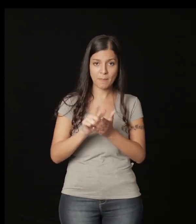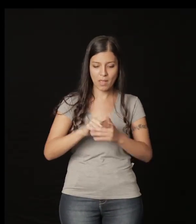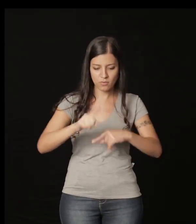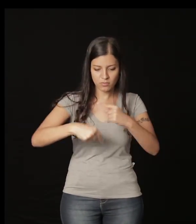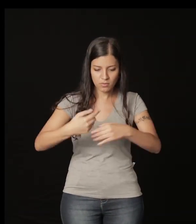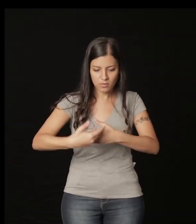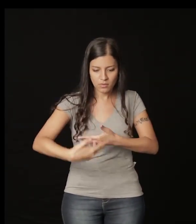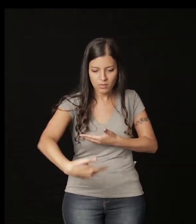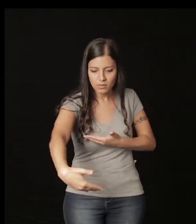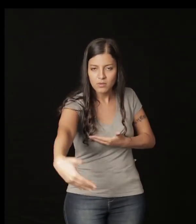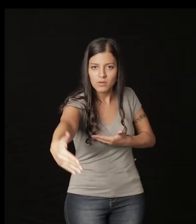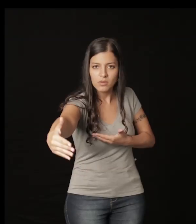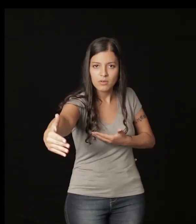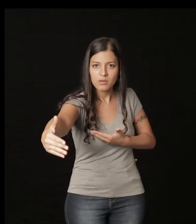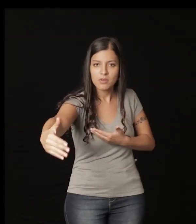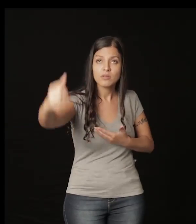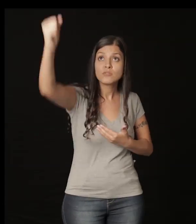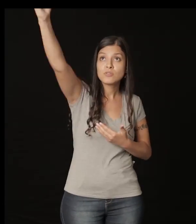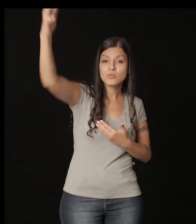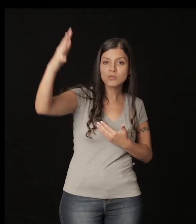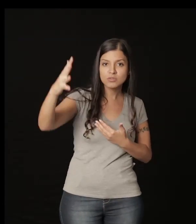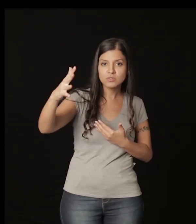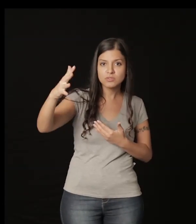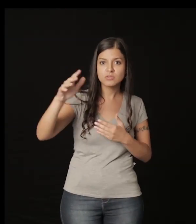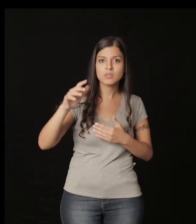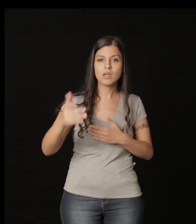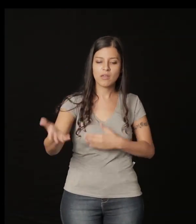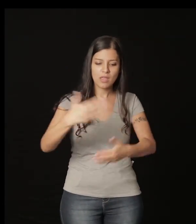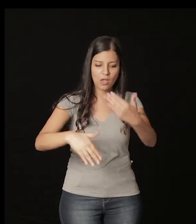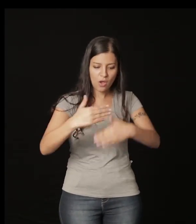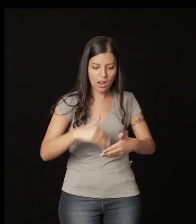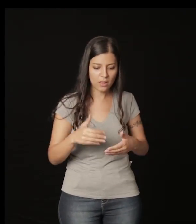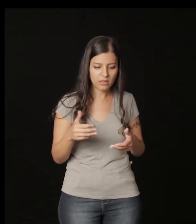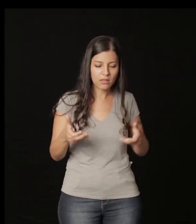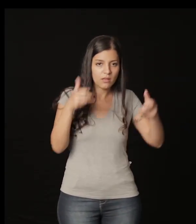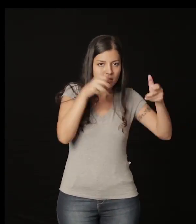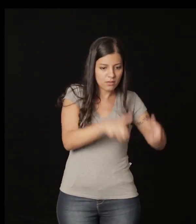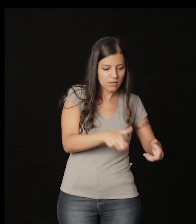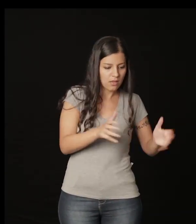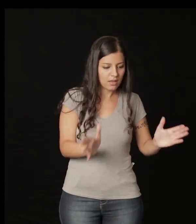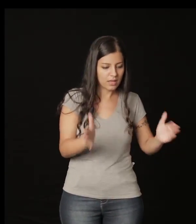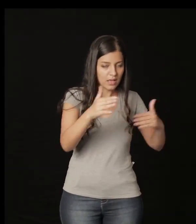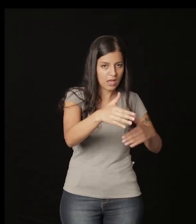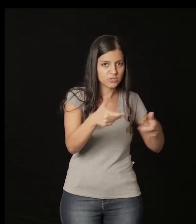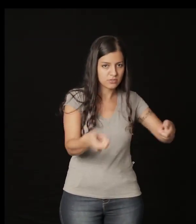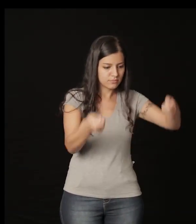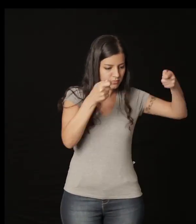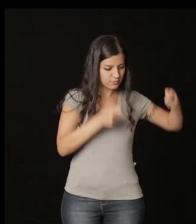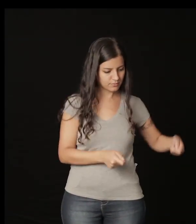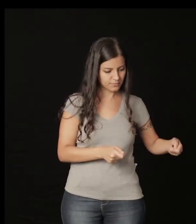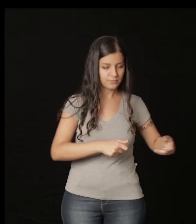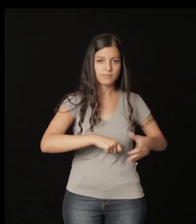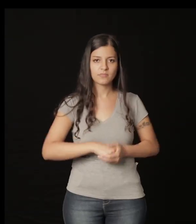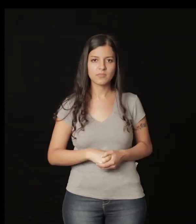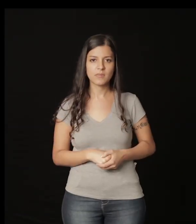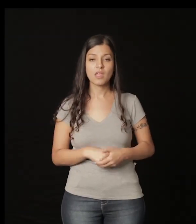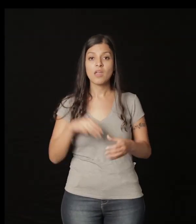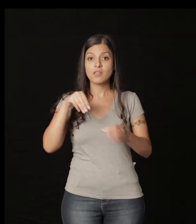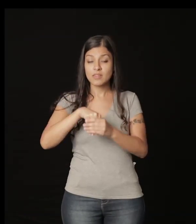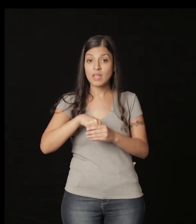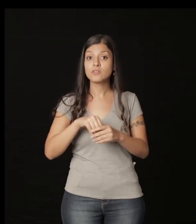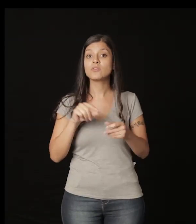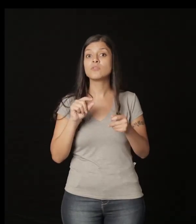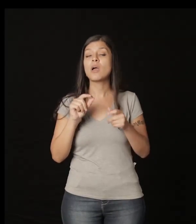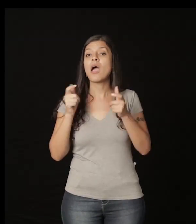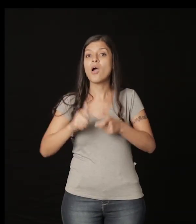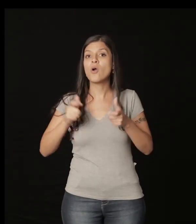unrolled 6 meters of this paper, exposed it to the light, and then put it back in the box. And we did this by taking over a tank